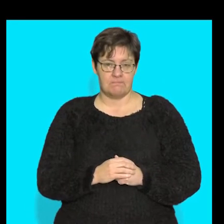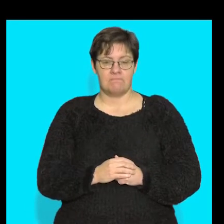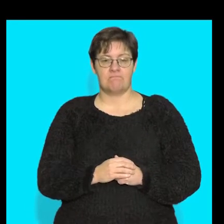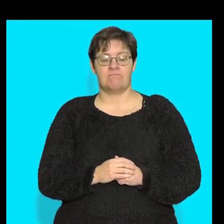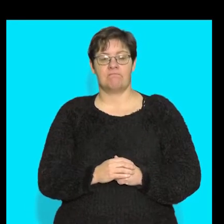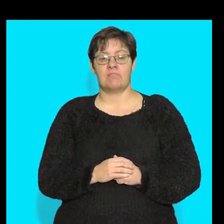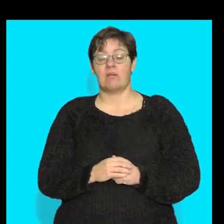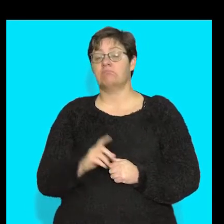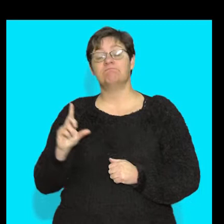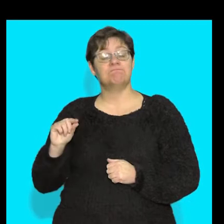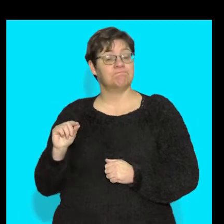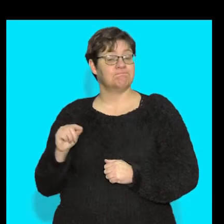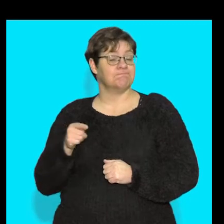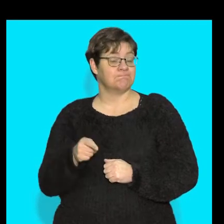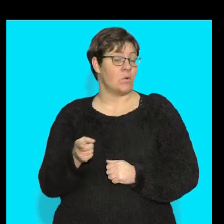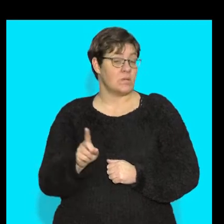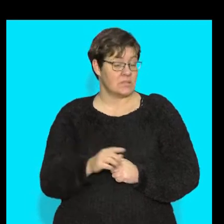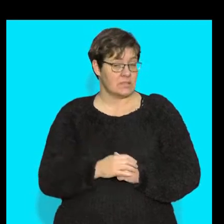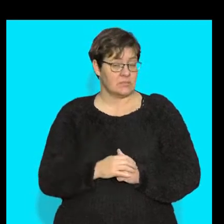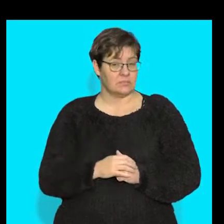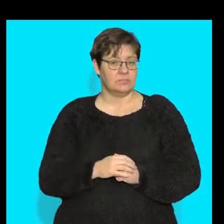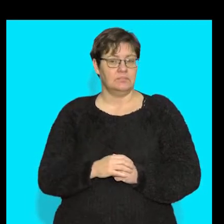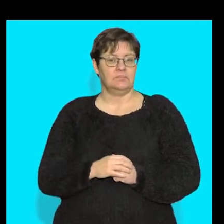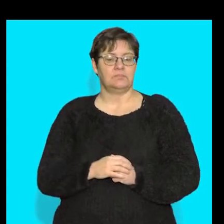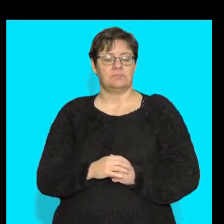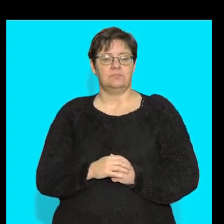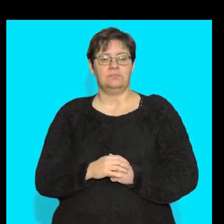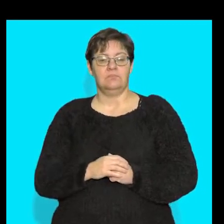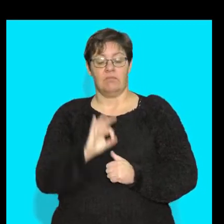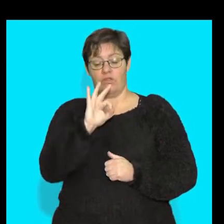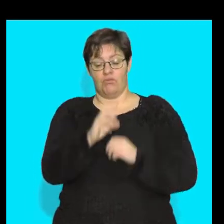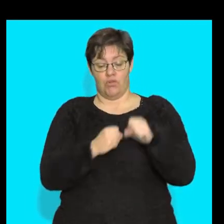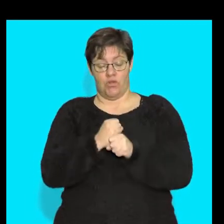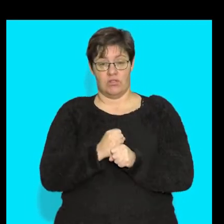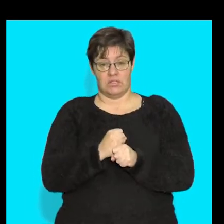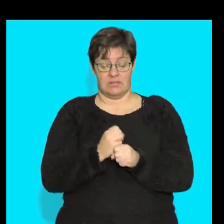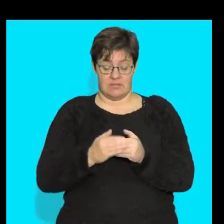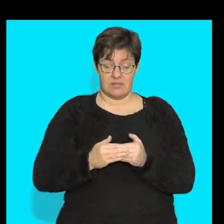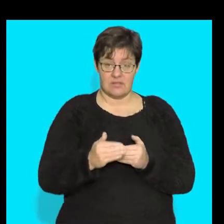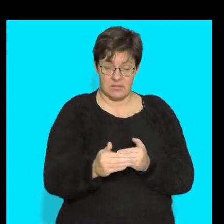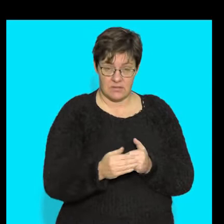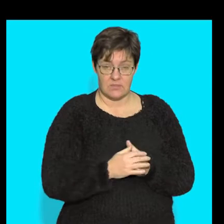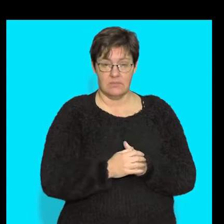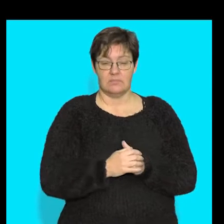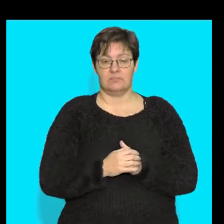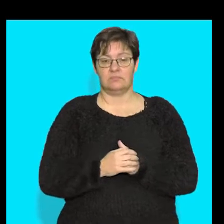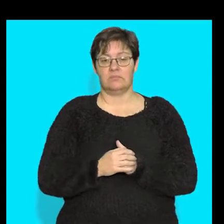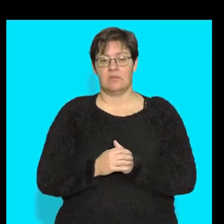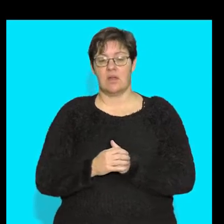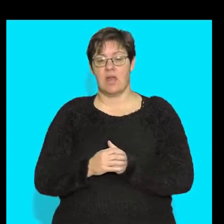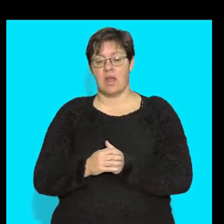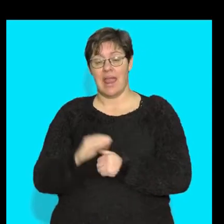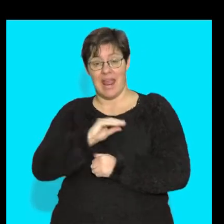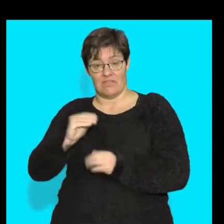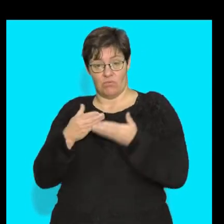thing about this is we are then told that after 3 years of opening the investment,